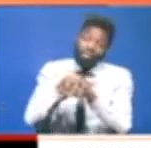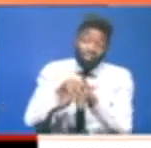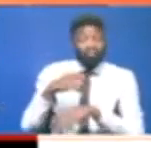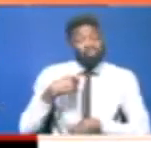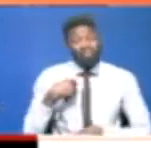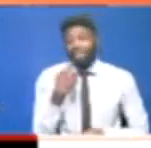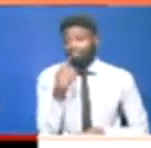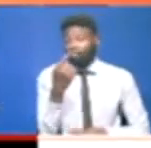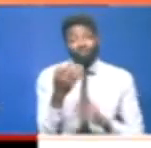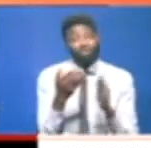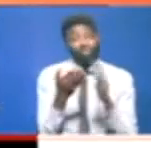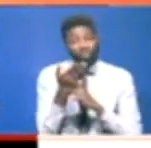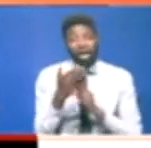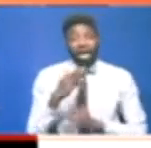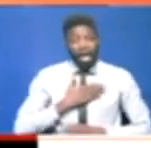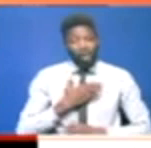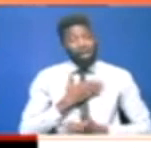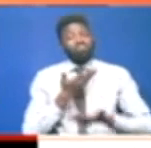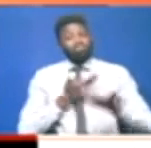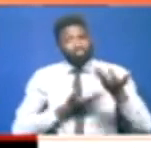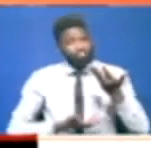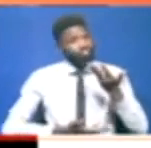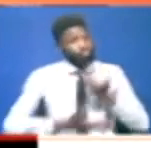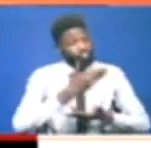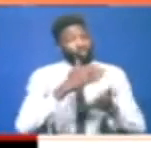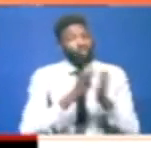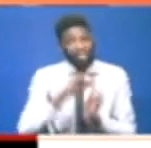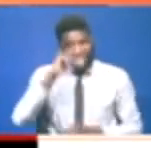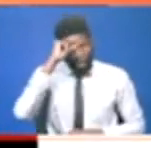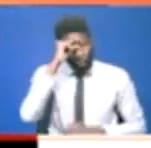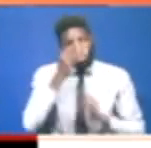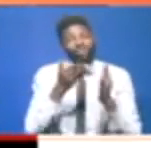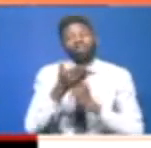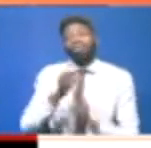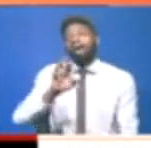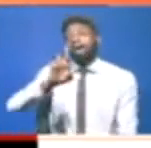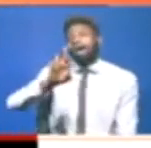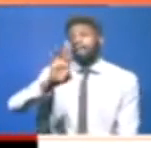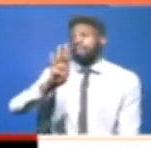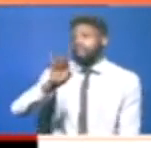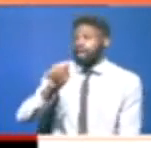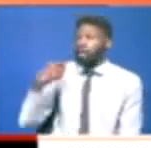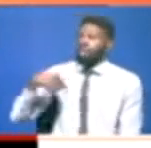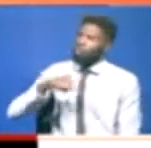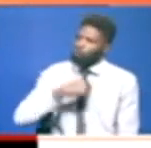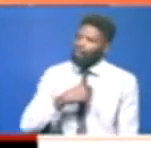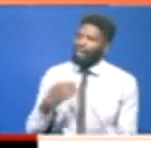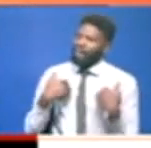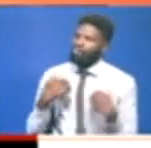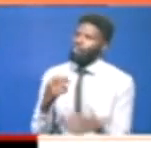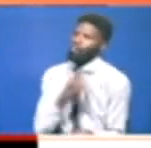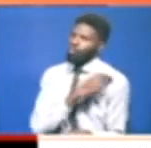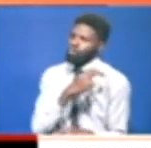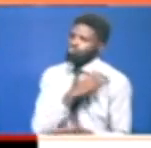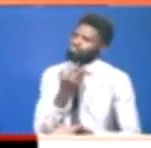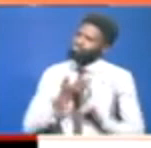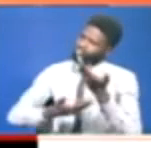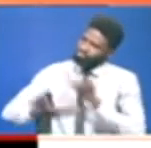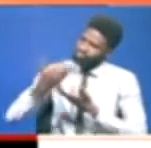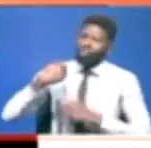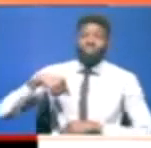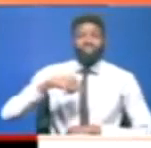through the interactions we've had with the government, through RBA, we've been having these consultations, and we encourage the government to